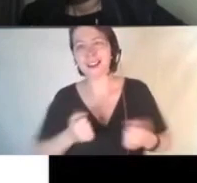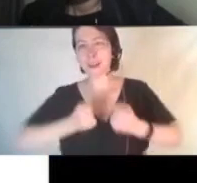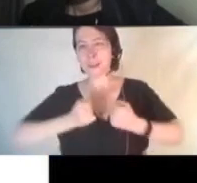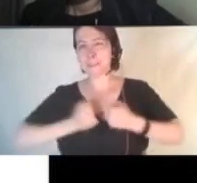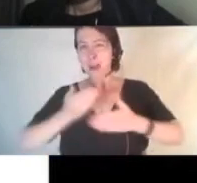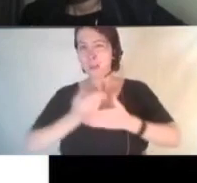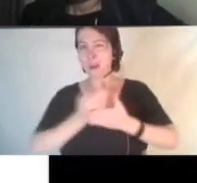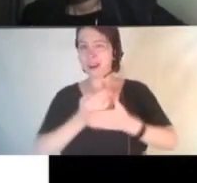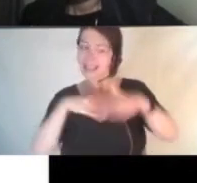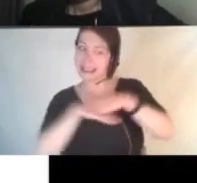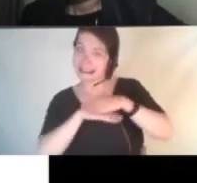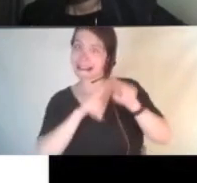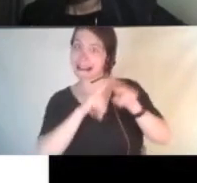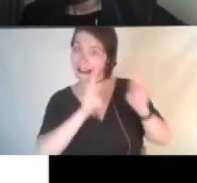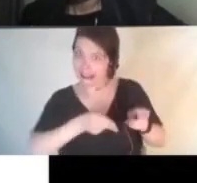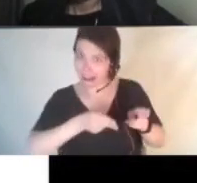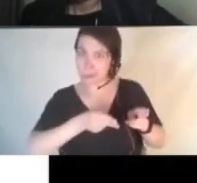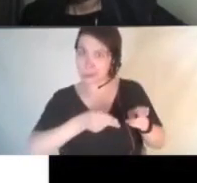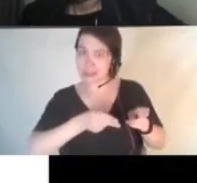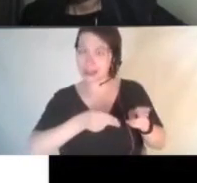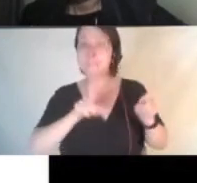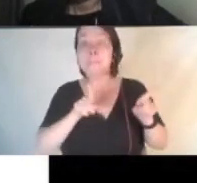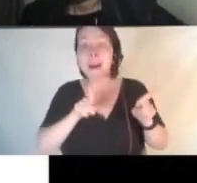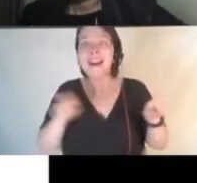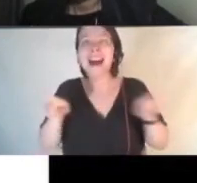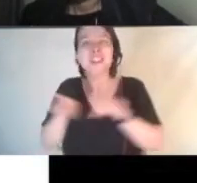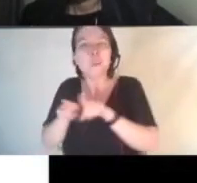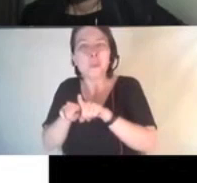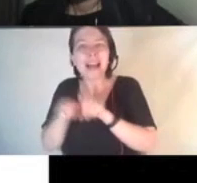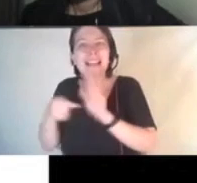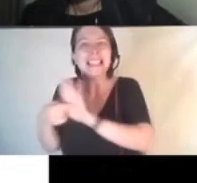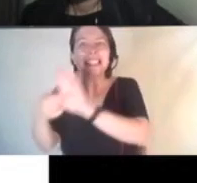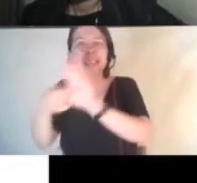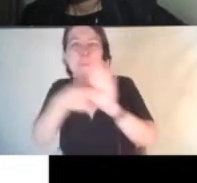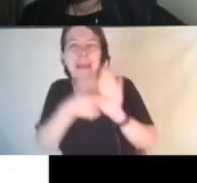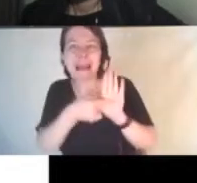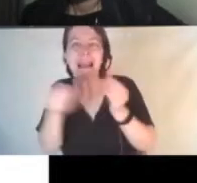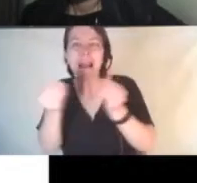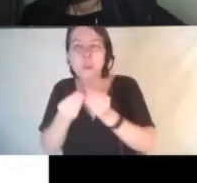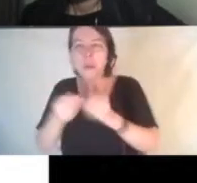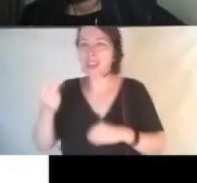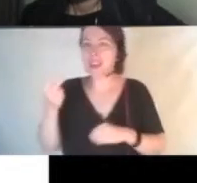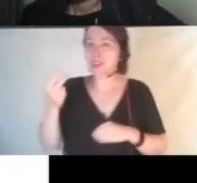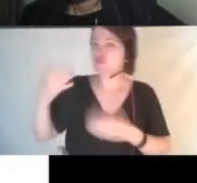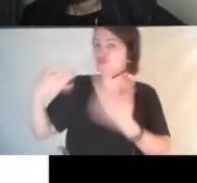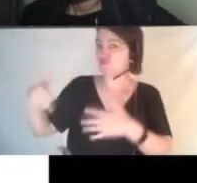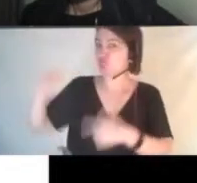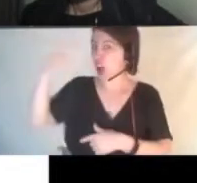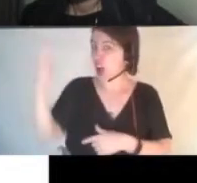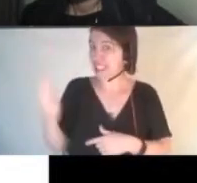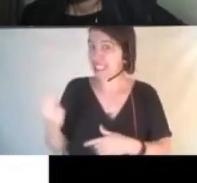also to have my work being displayed alongside someone that's very established. So it was